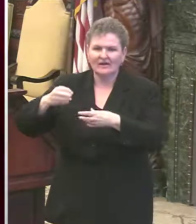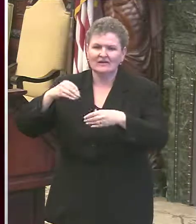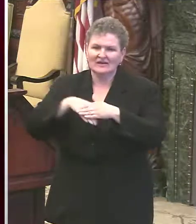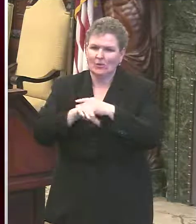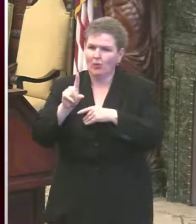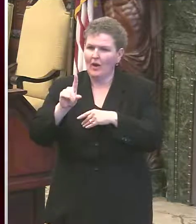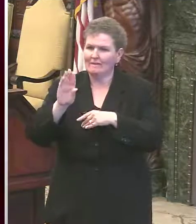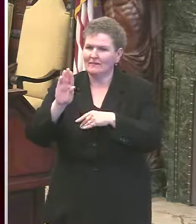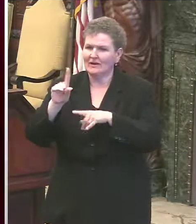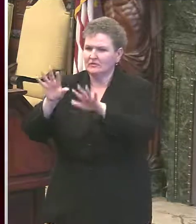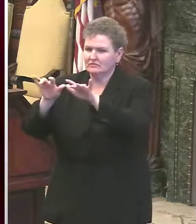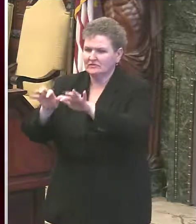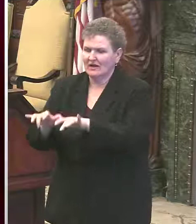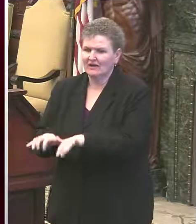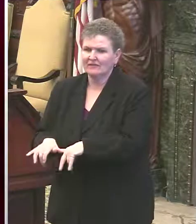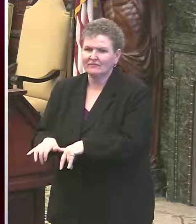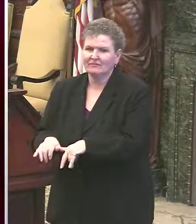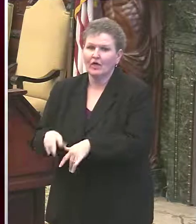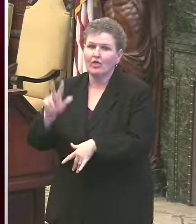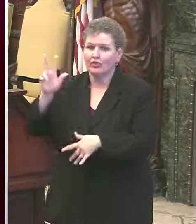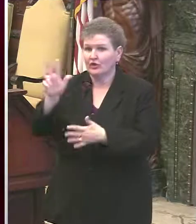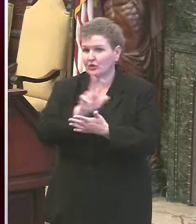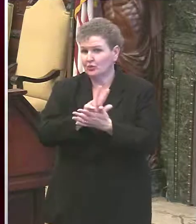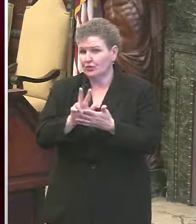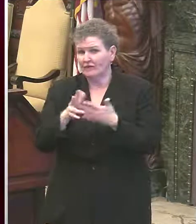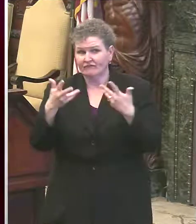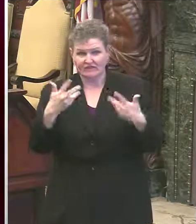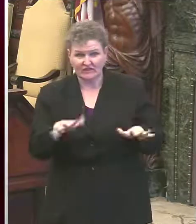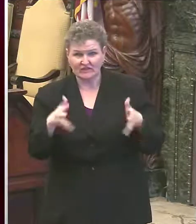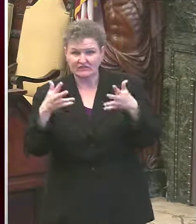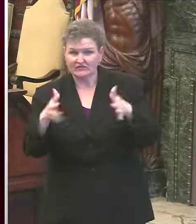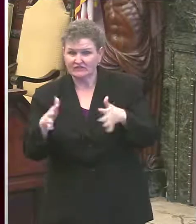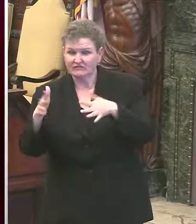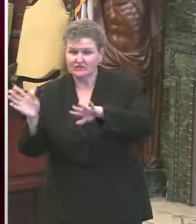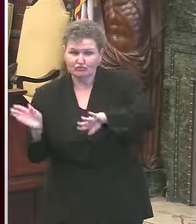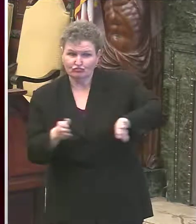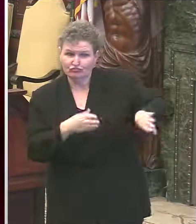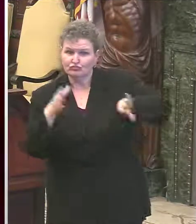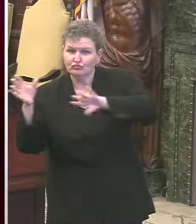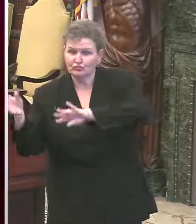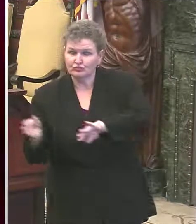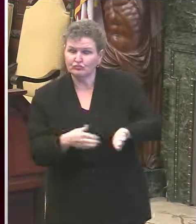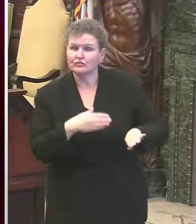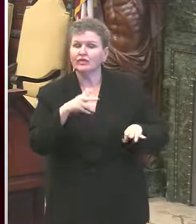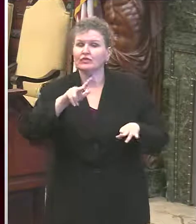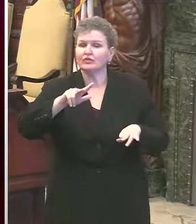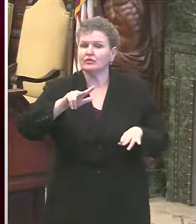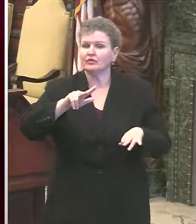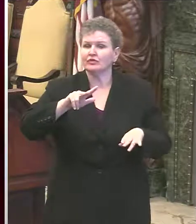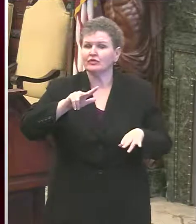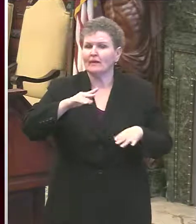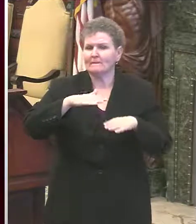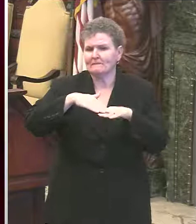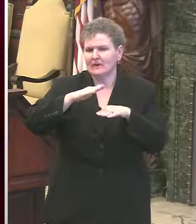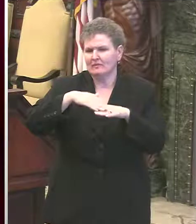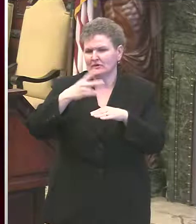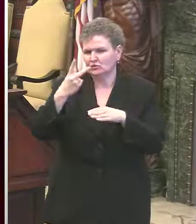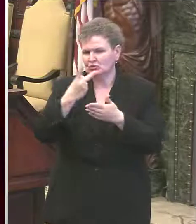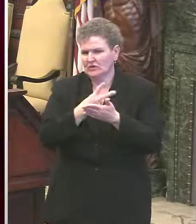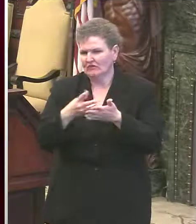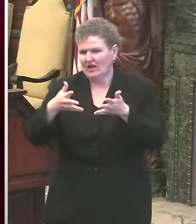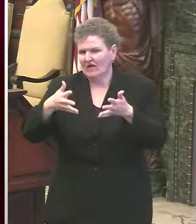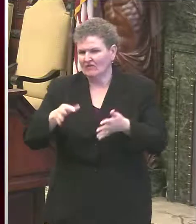Now, after these 3 weeks, when we're giving the second dose for people who received the first dose already, there'll be at least 2 weeks left of federal